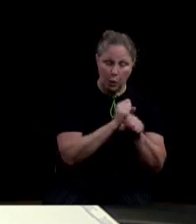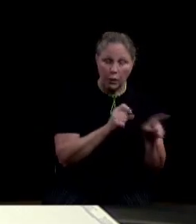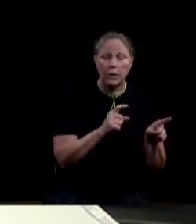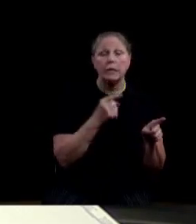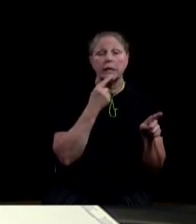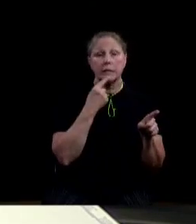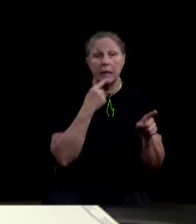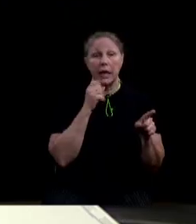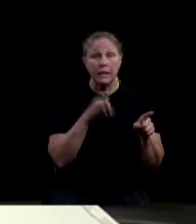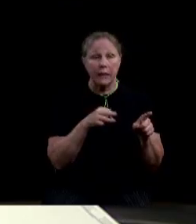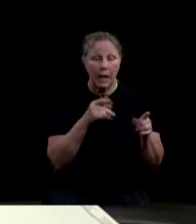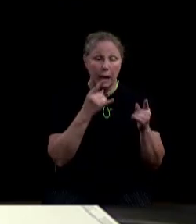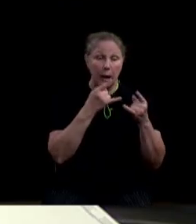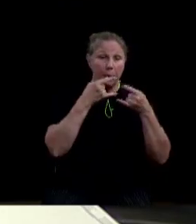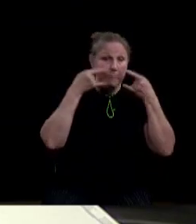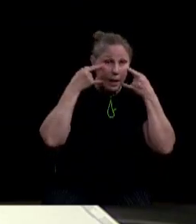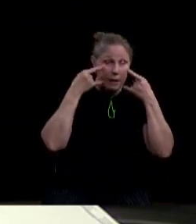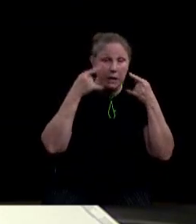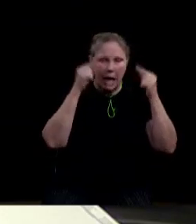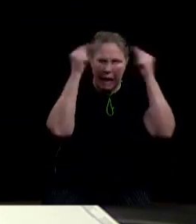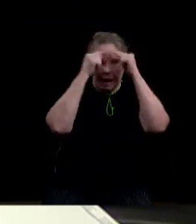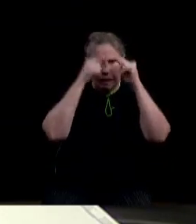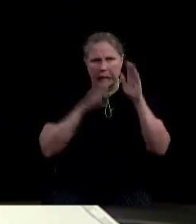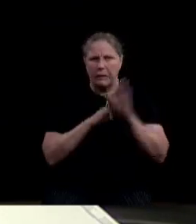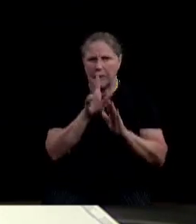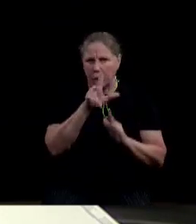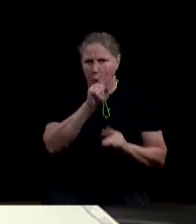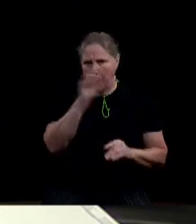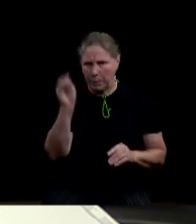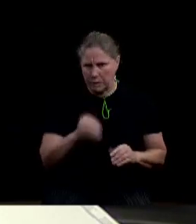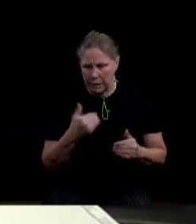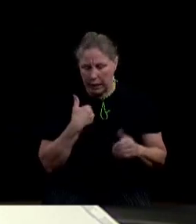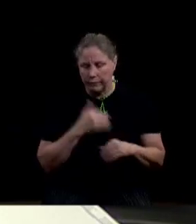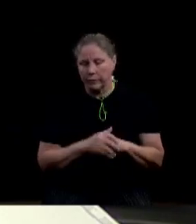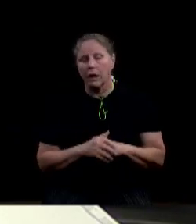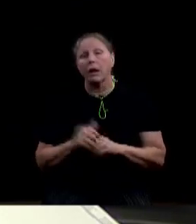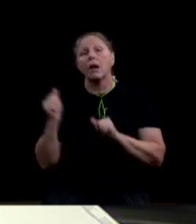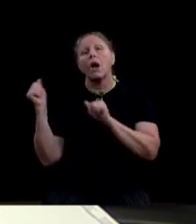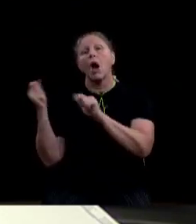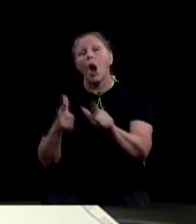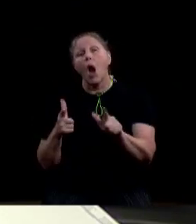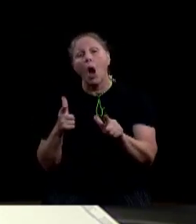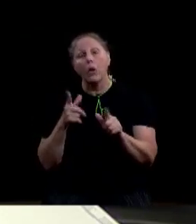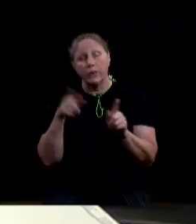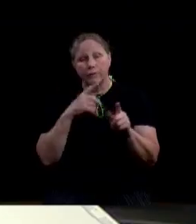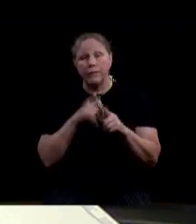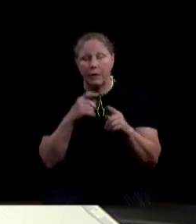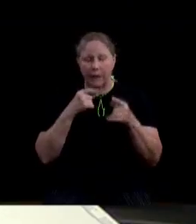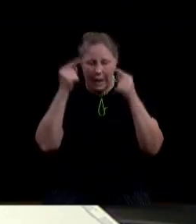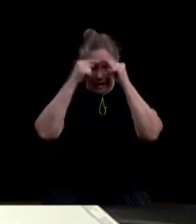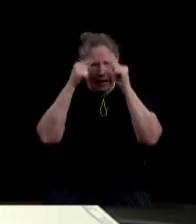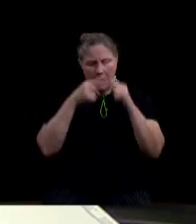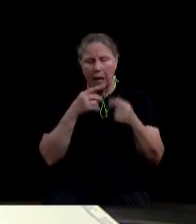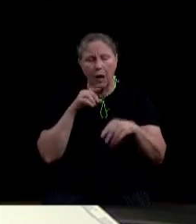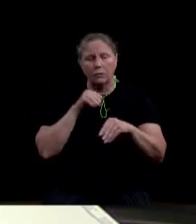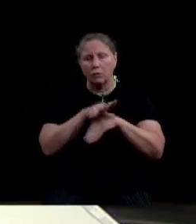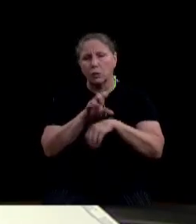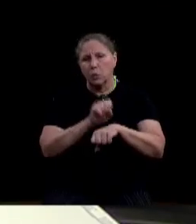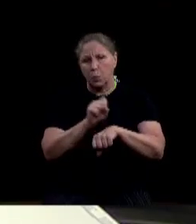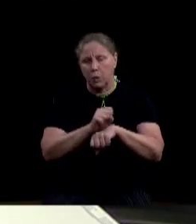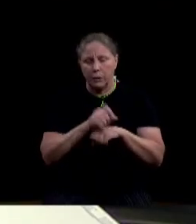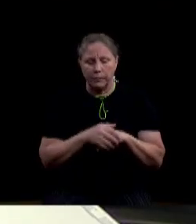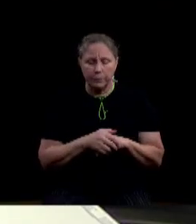and all healthcare workers felt like the headaches affected their work performance. Headaches associated with personal protective